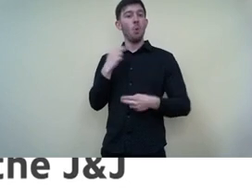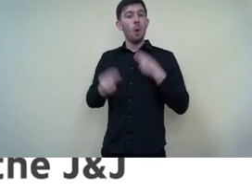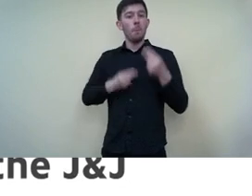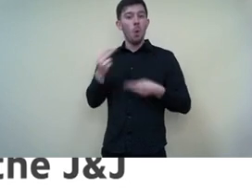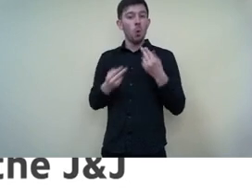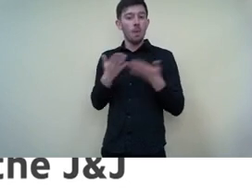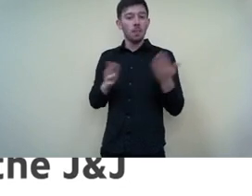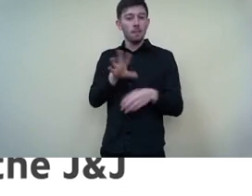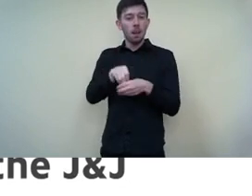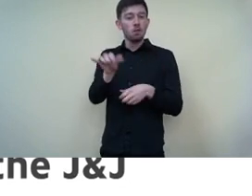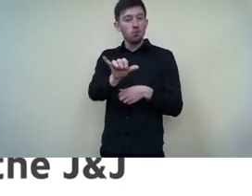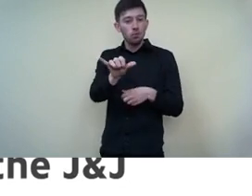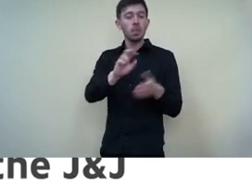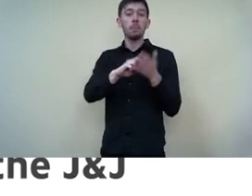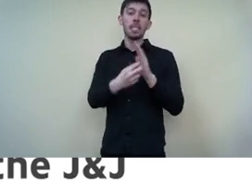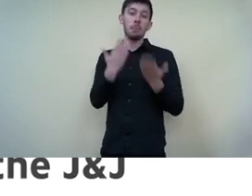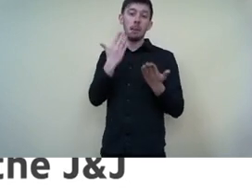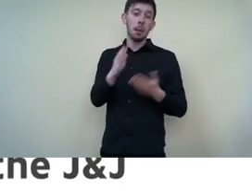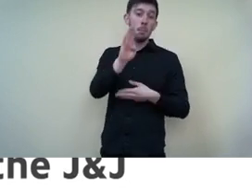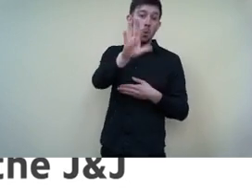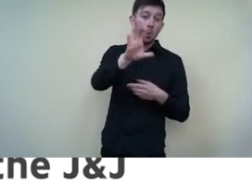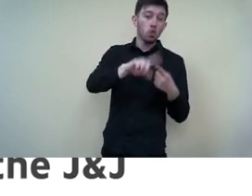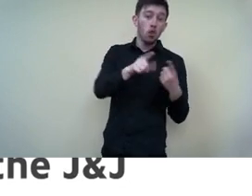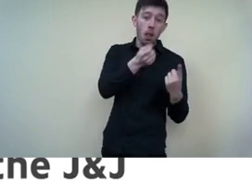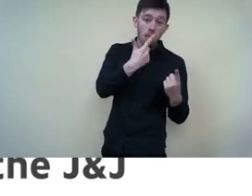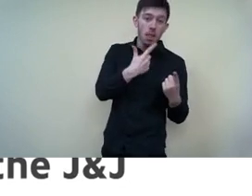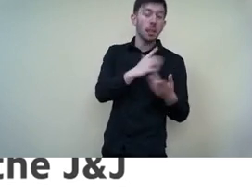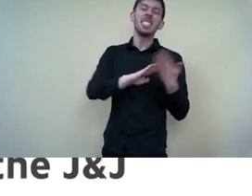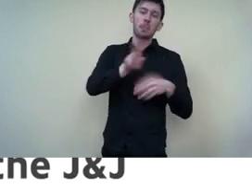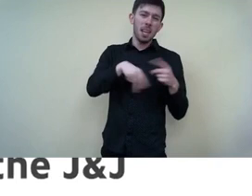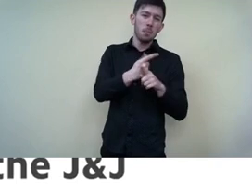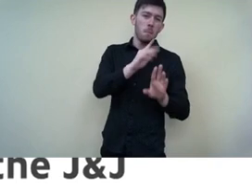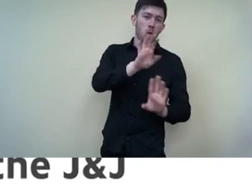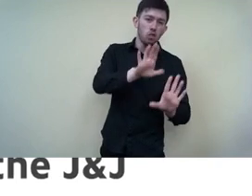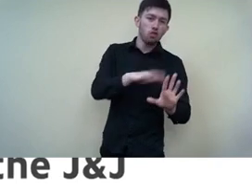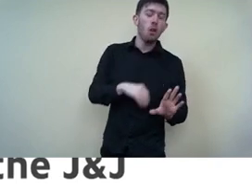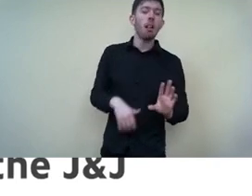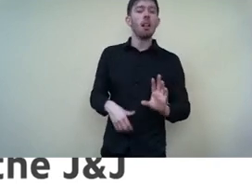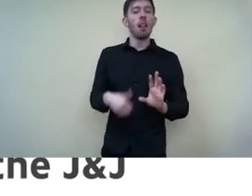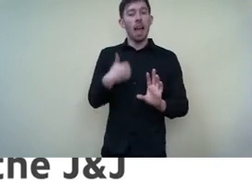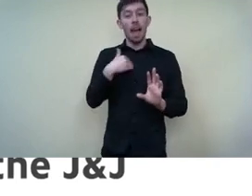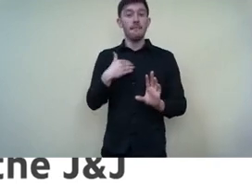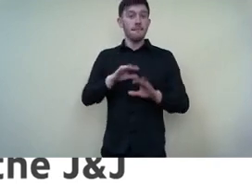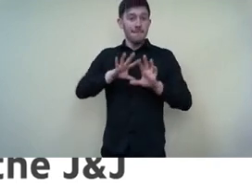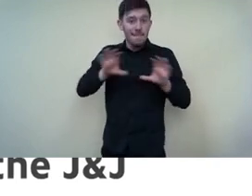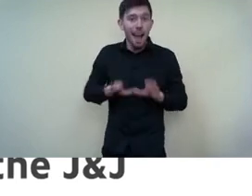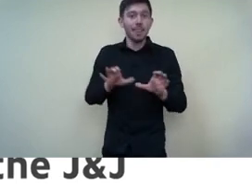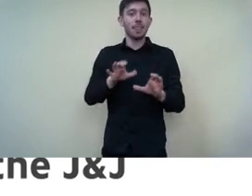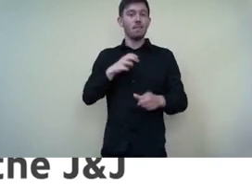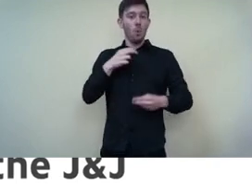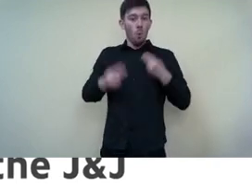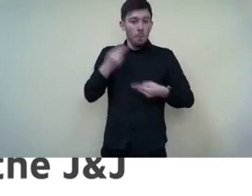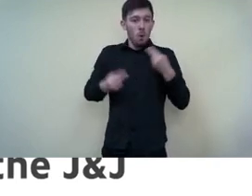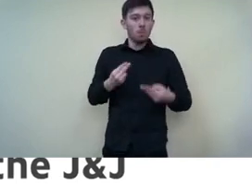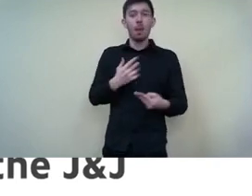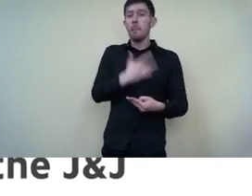factors, which I think means that they're either on birth control or some kind of birth control, where they have some active hormones that are not